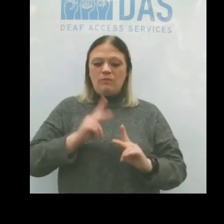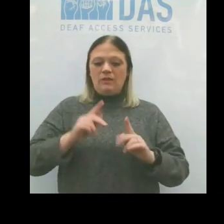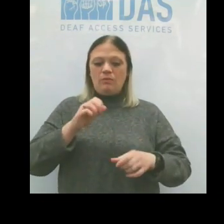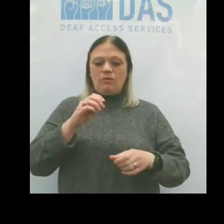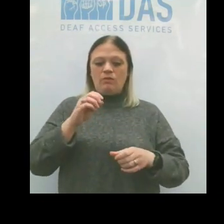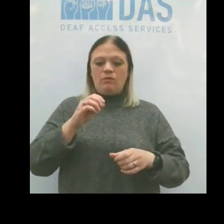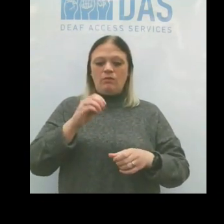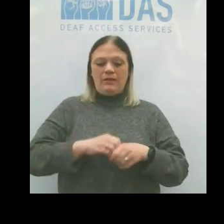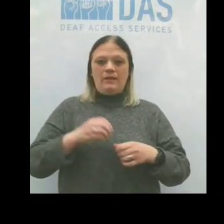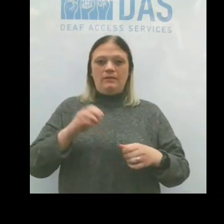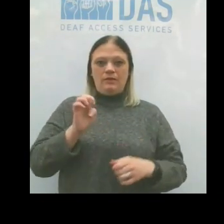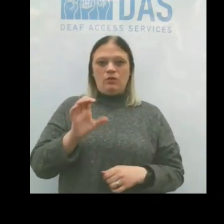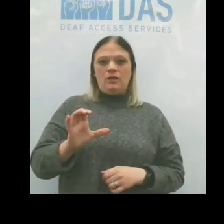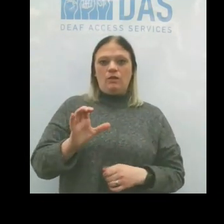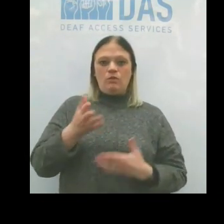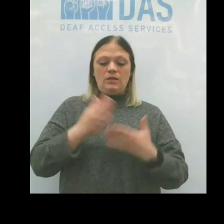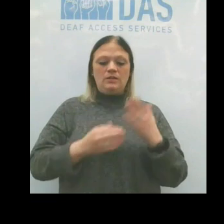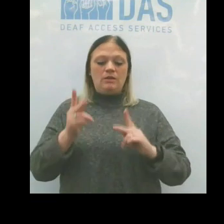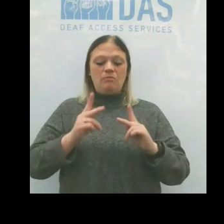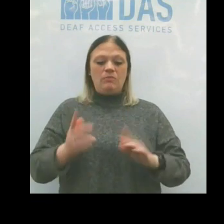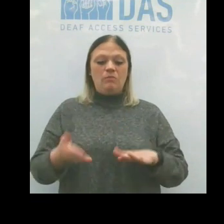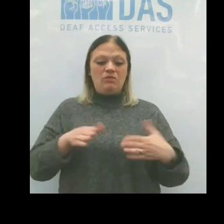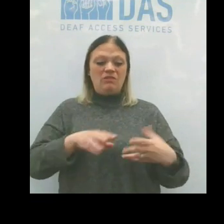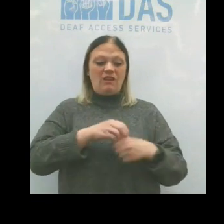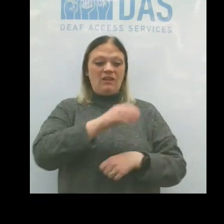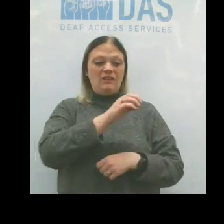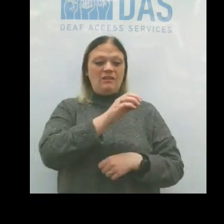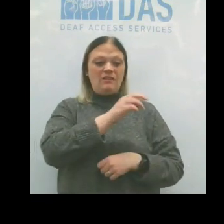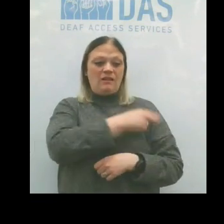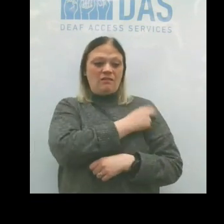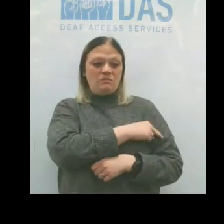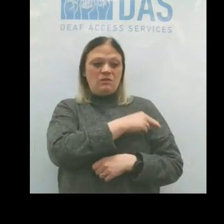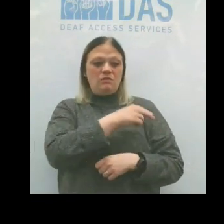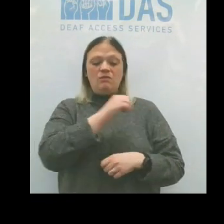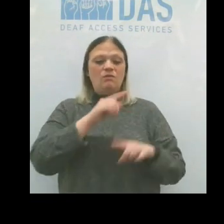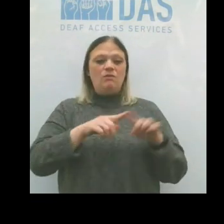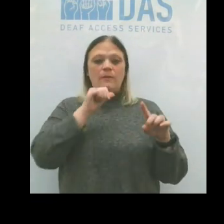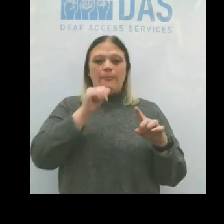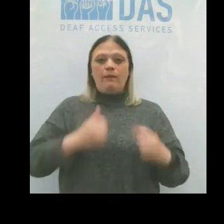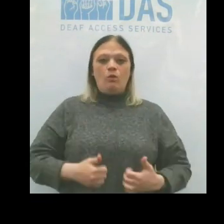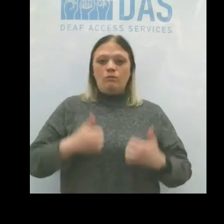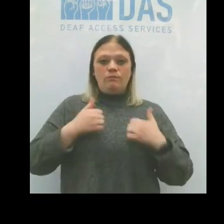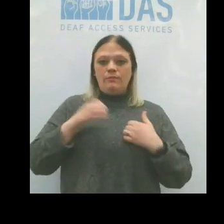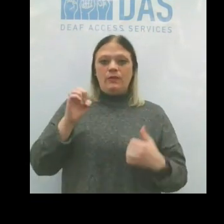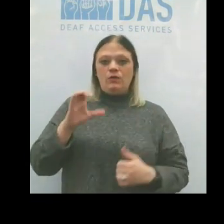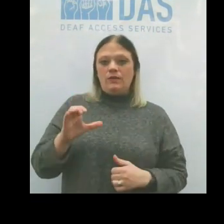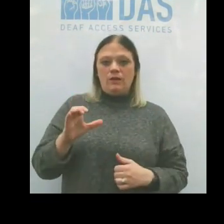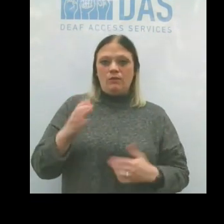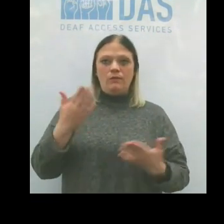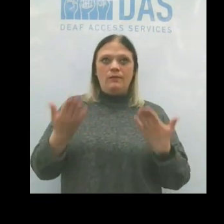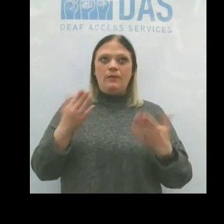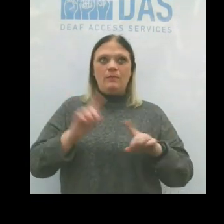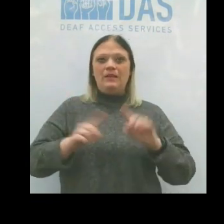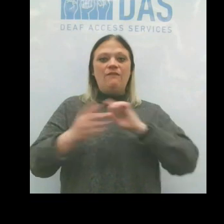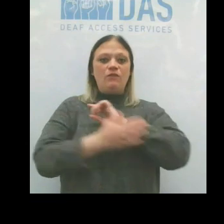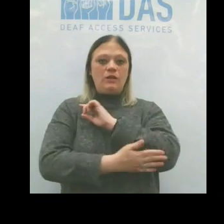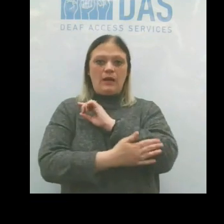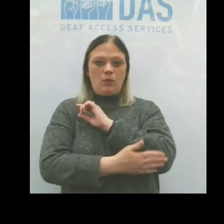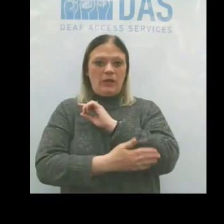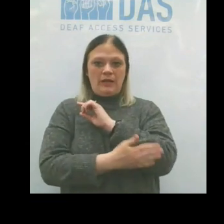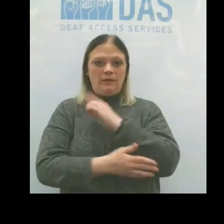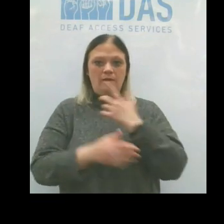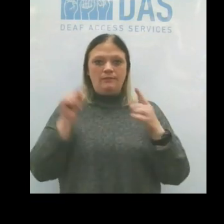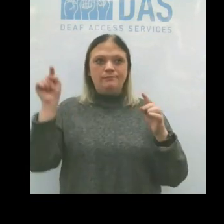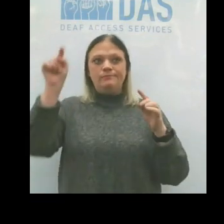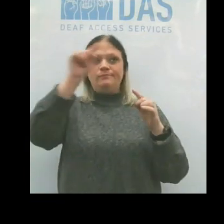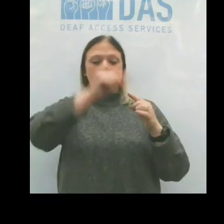residents. Sometimes people die in our hospitals, but they're not Erie County residents. They may be a resident of Niagara County. They could be a resident of Wyoming or